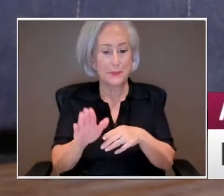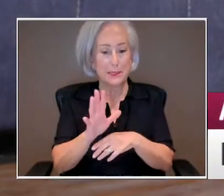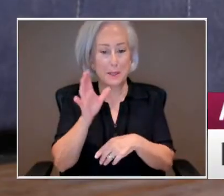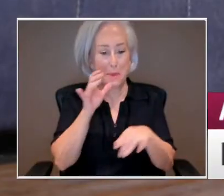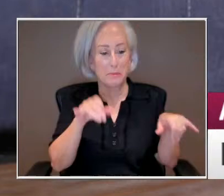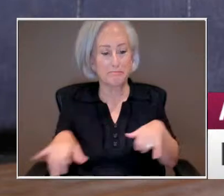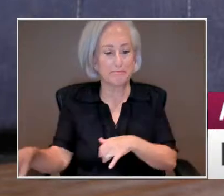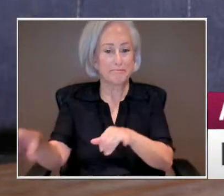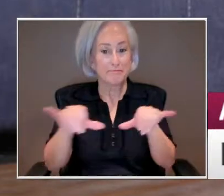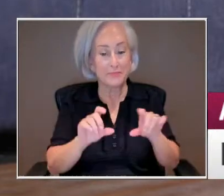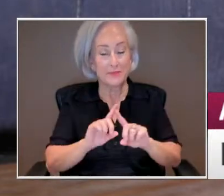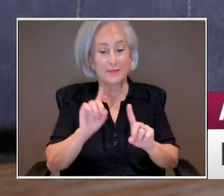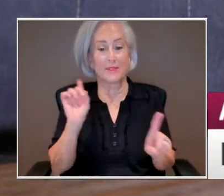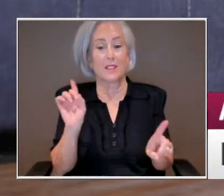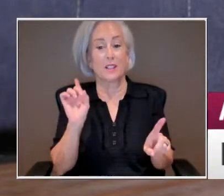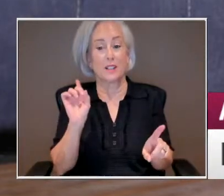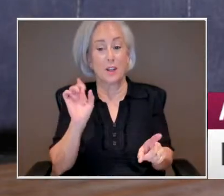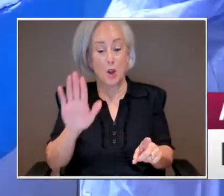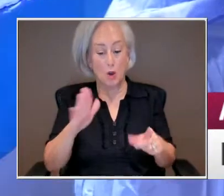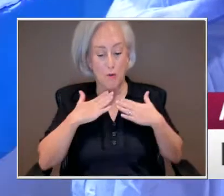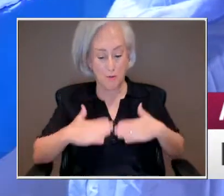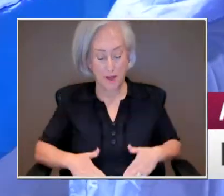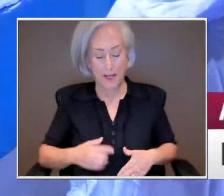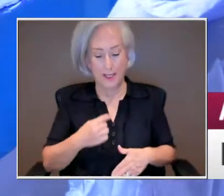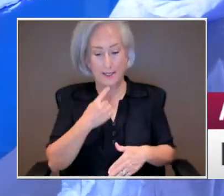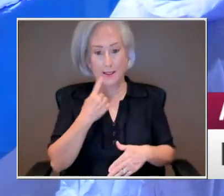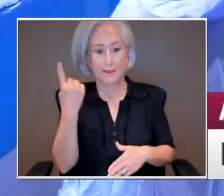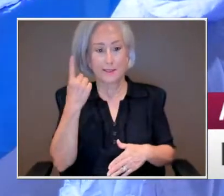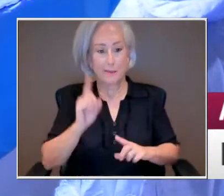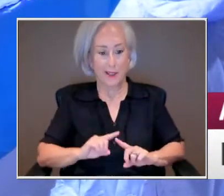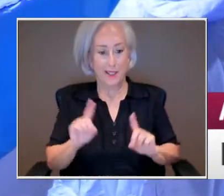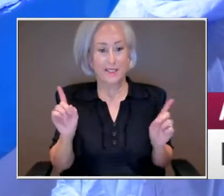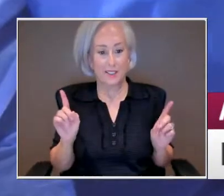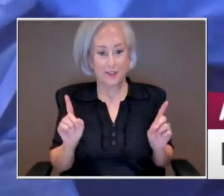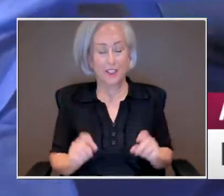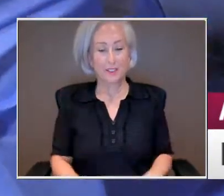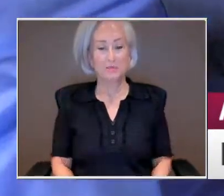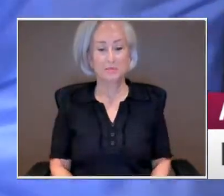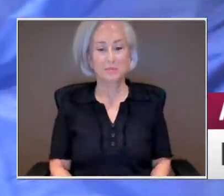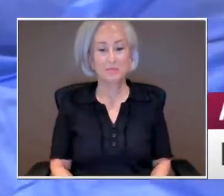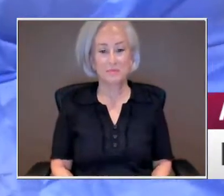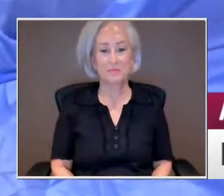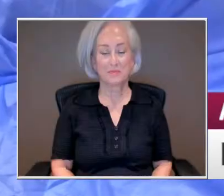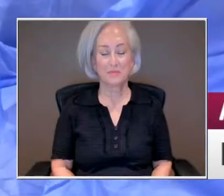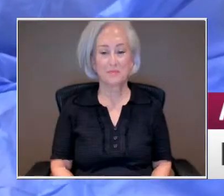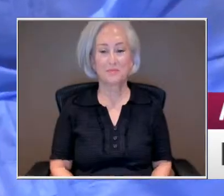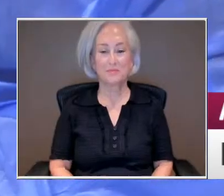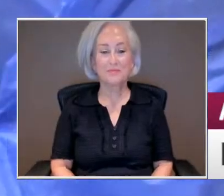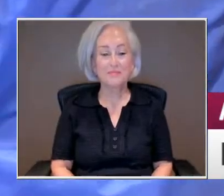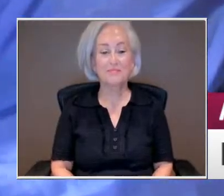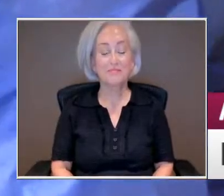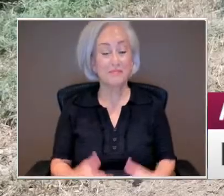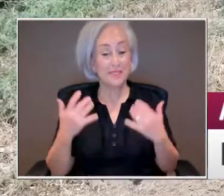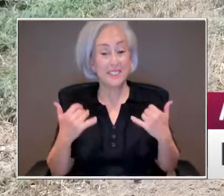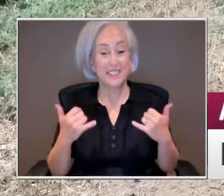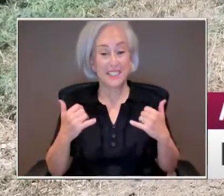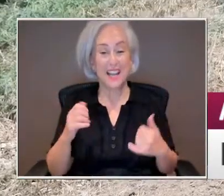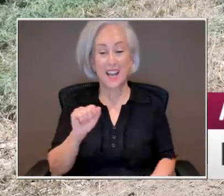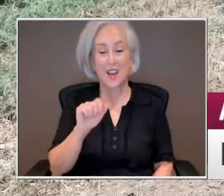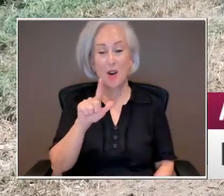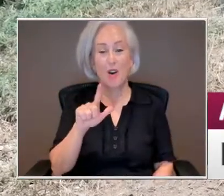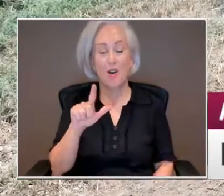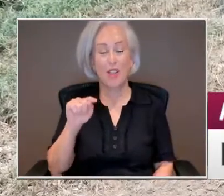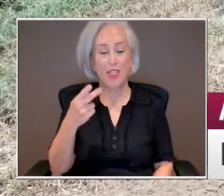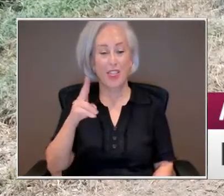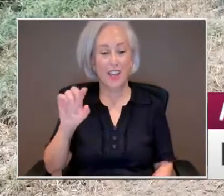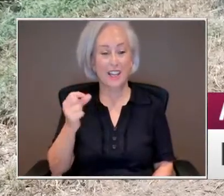body told her otherwise. Come down. Go down. On today's All Things Heart, how her heart